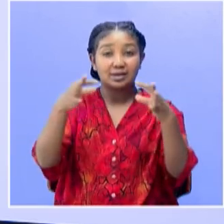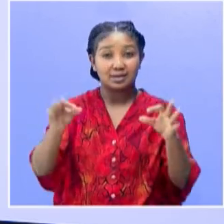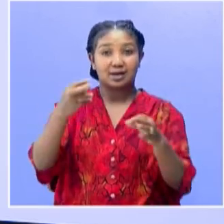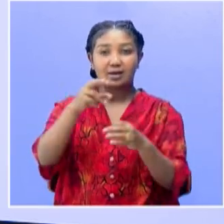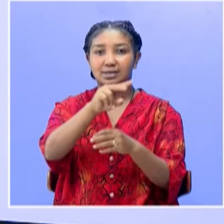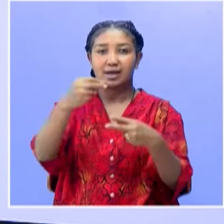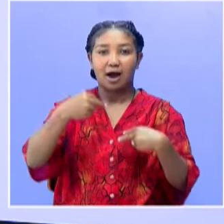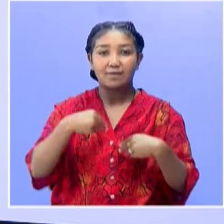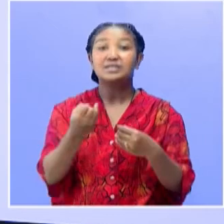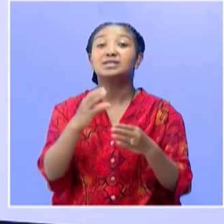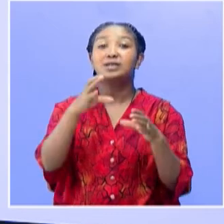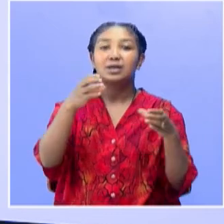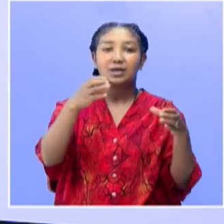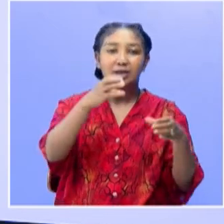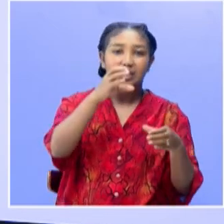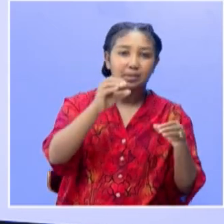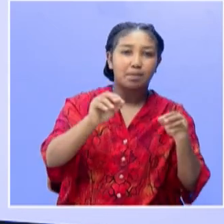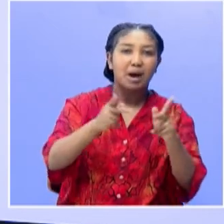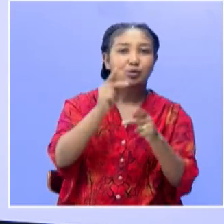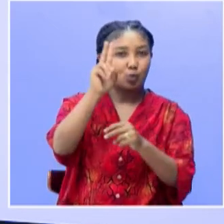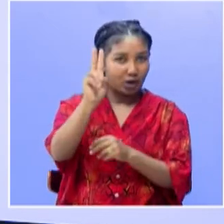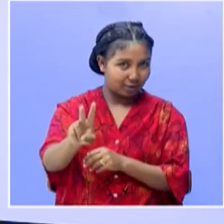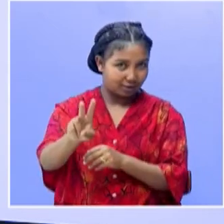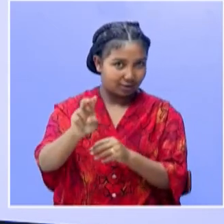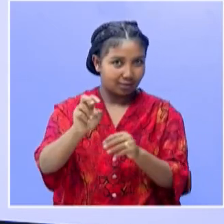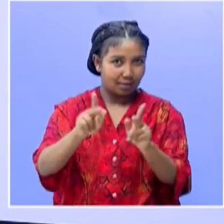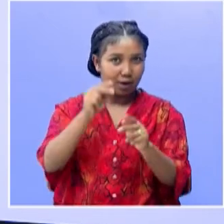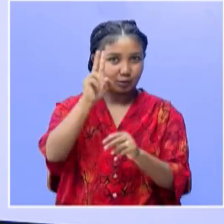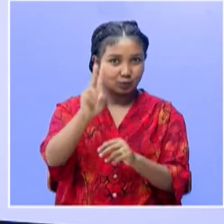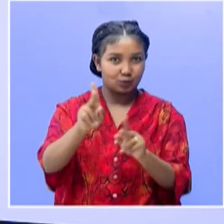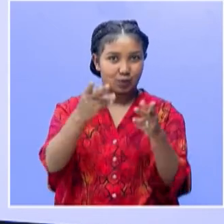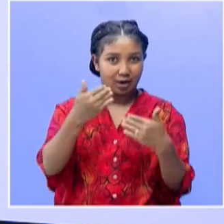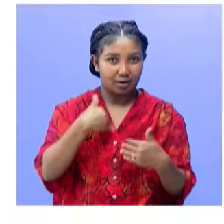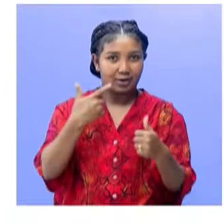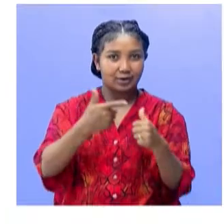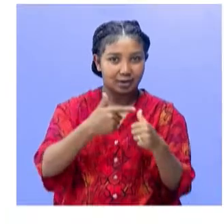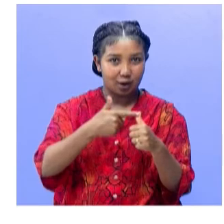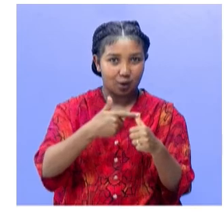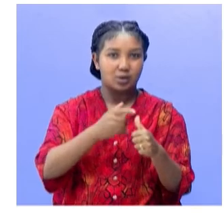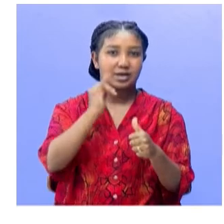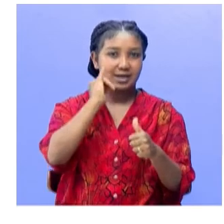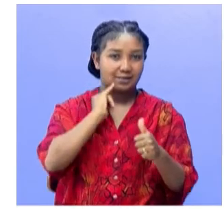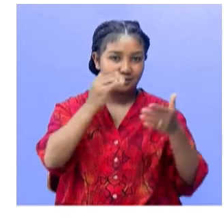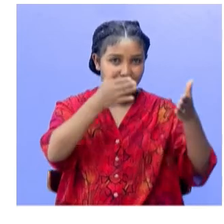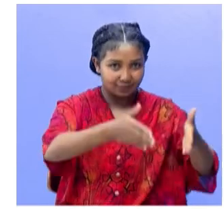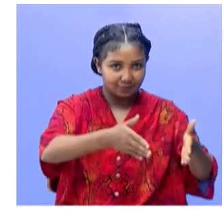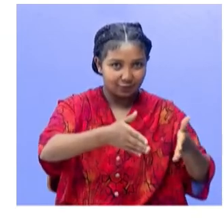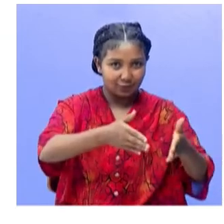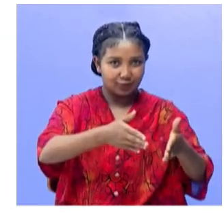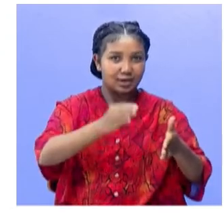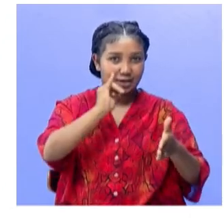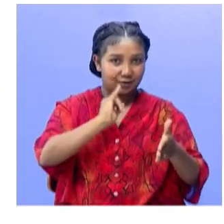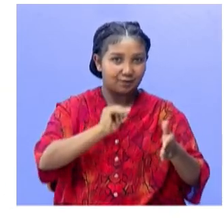sentences, they have how many clauses? Very good. They have two clauses. One is the if clause,